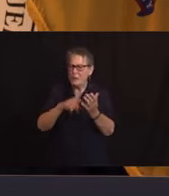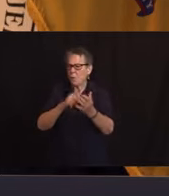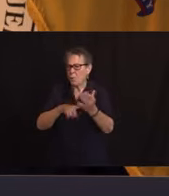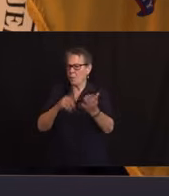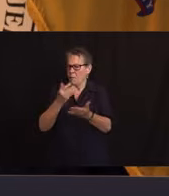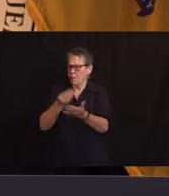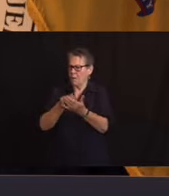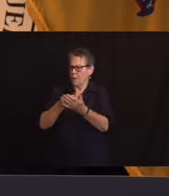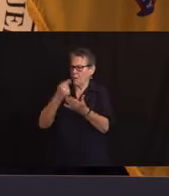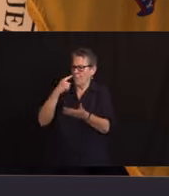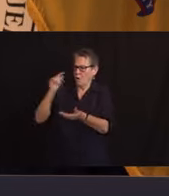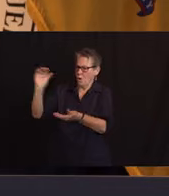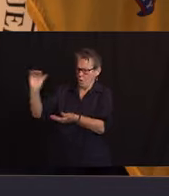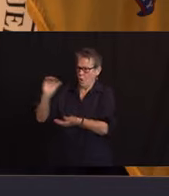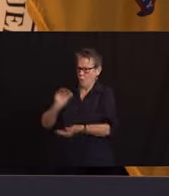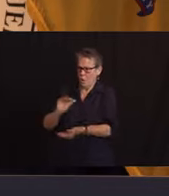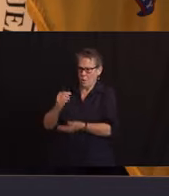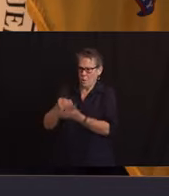come, which is great.